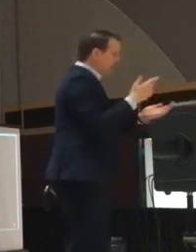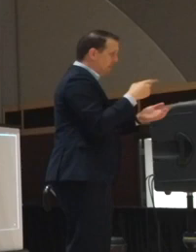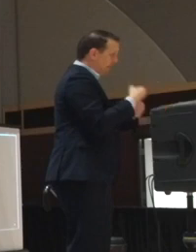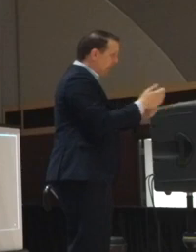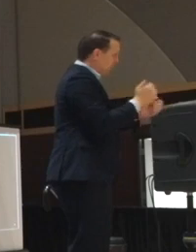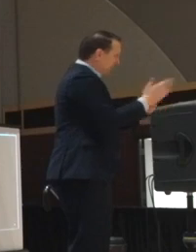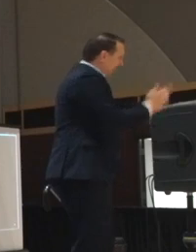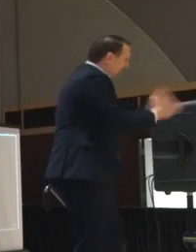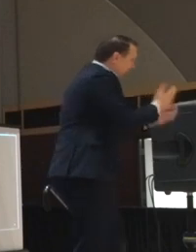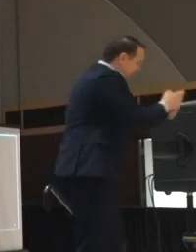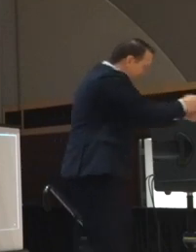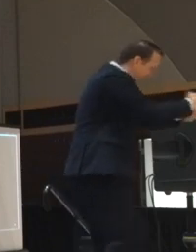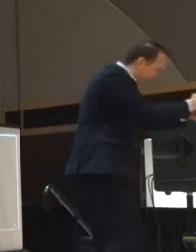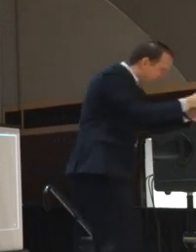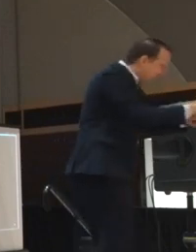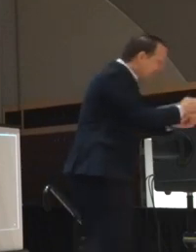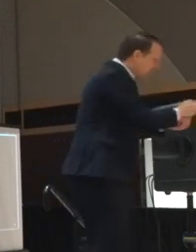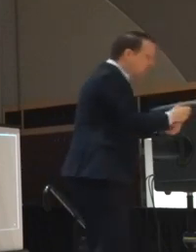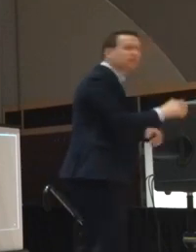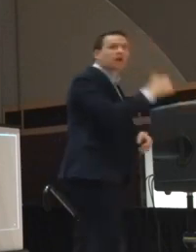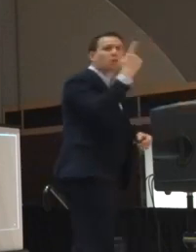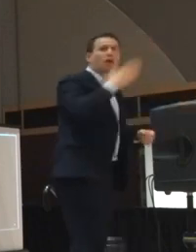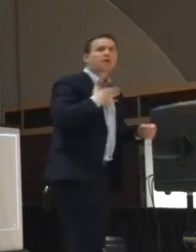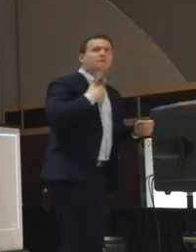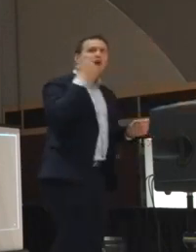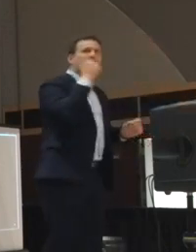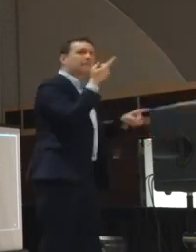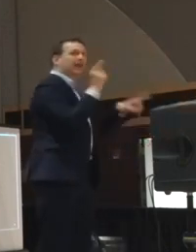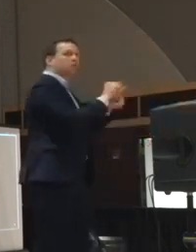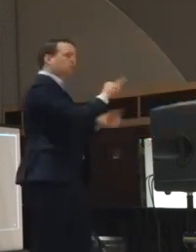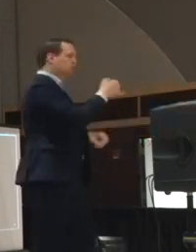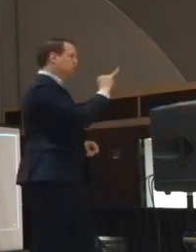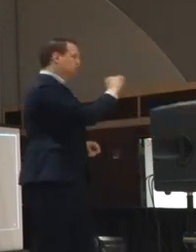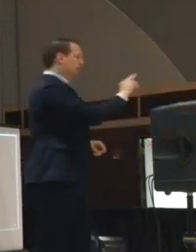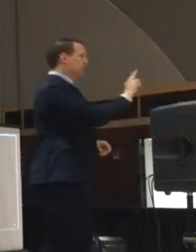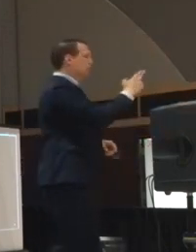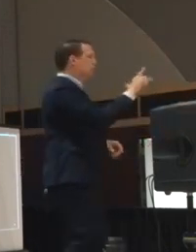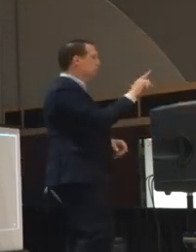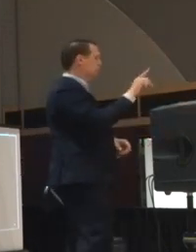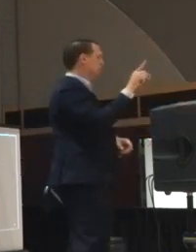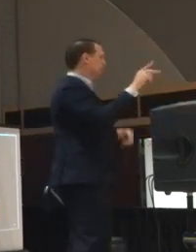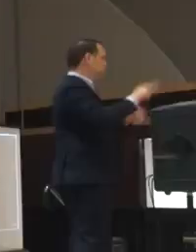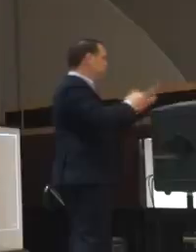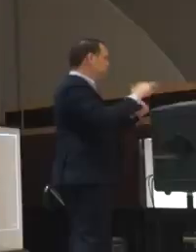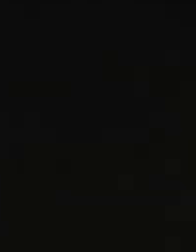hand. And there's another one of my mentors, Jim Uhl, construction guy.